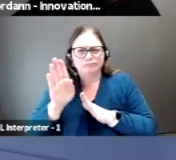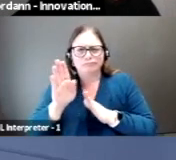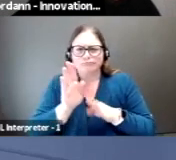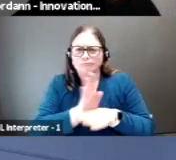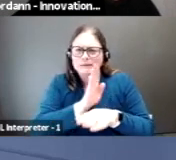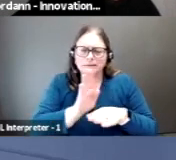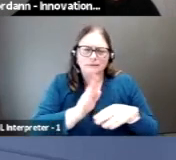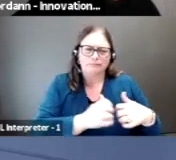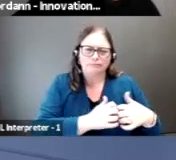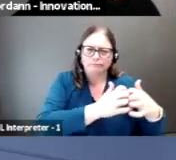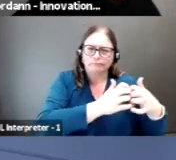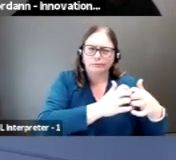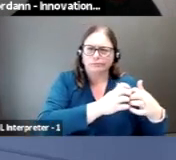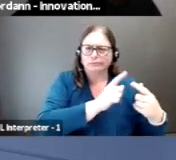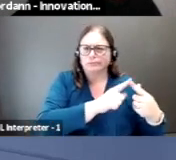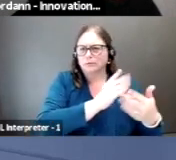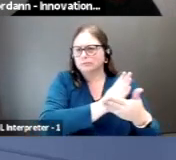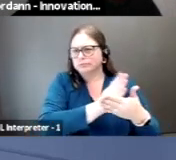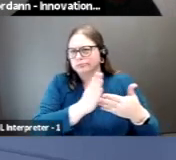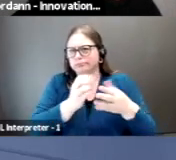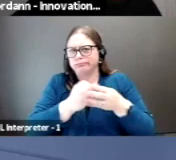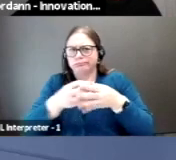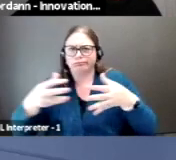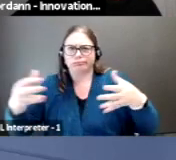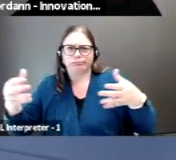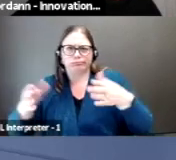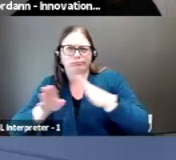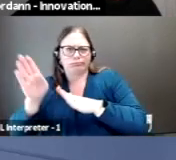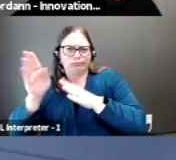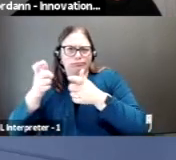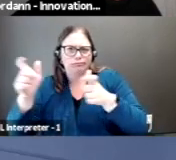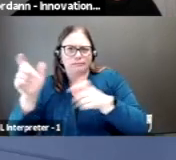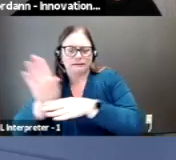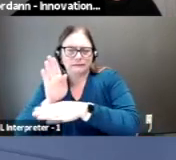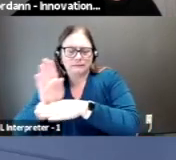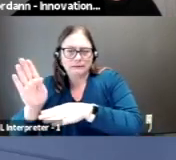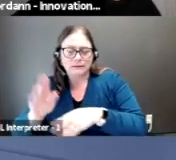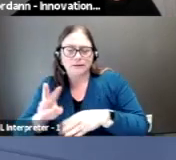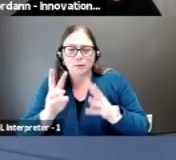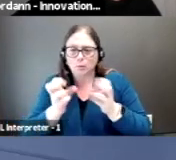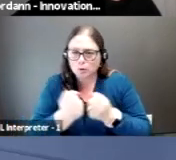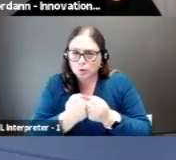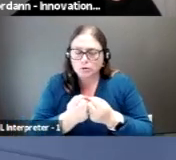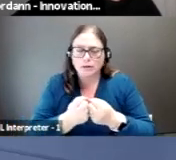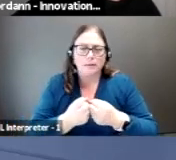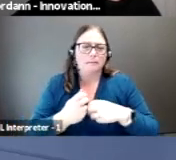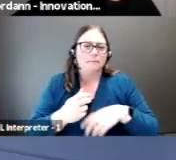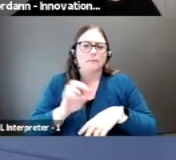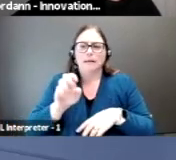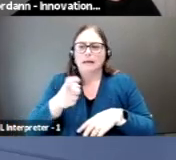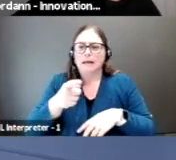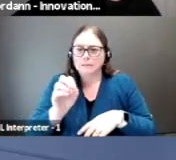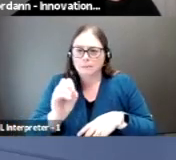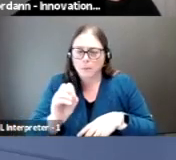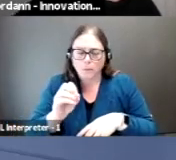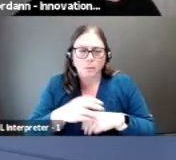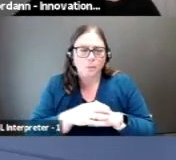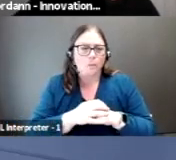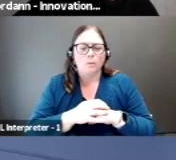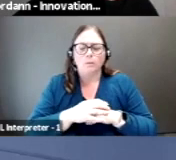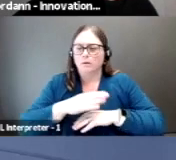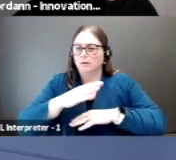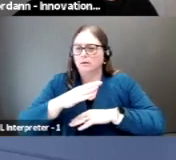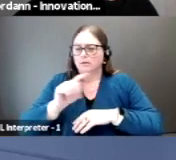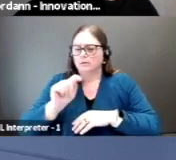startup to scaling enterprises, lots of programs and workshops, and even a big trade show, the Innovation Expo, which took